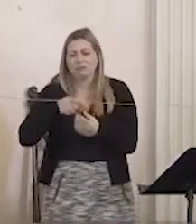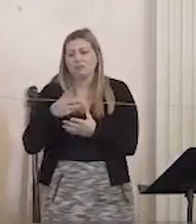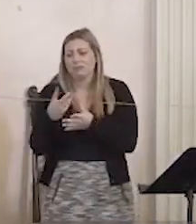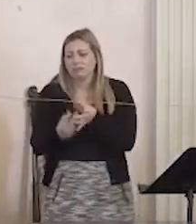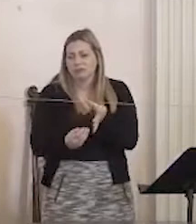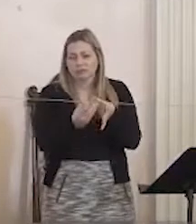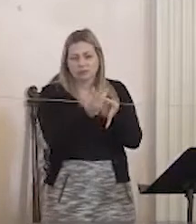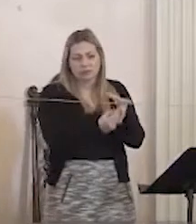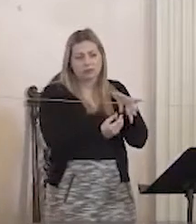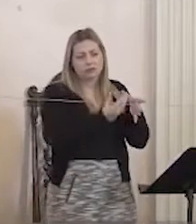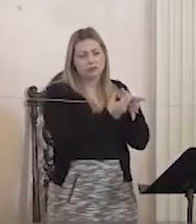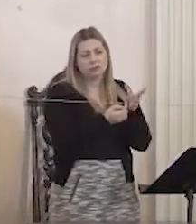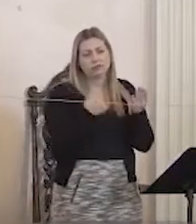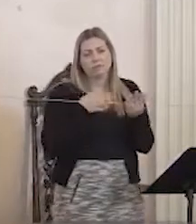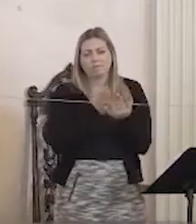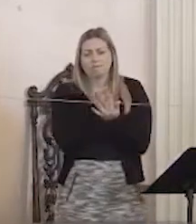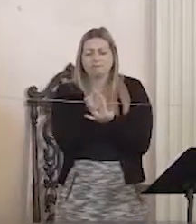loss.